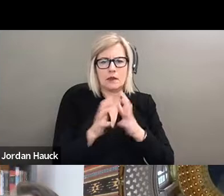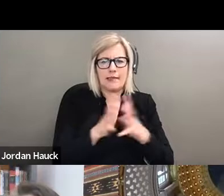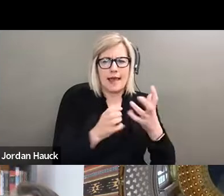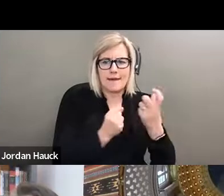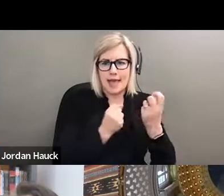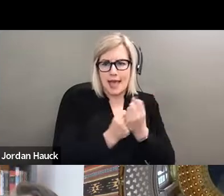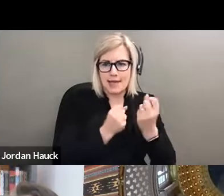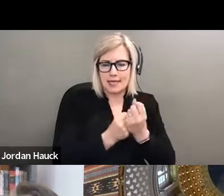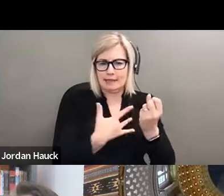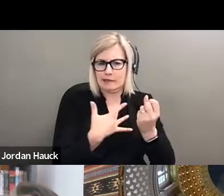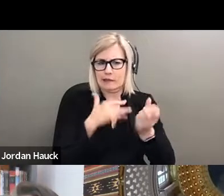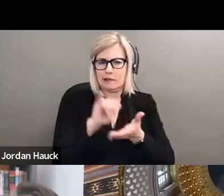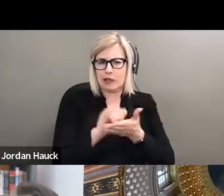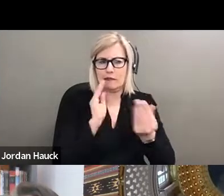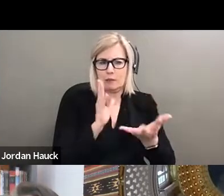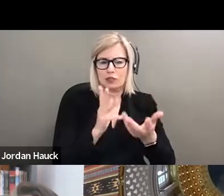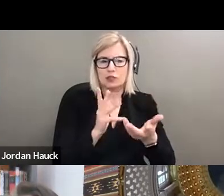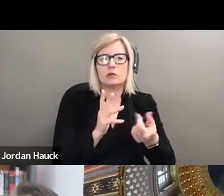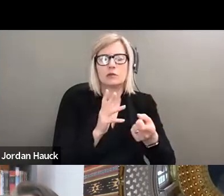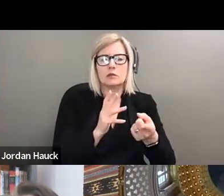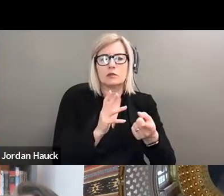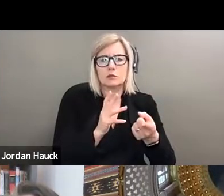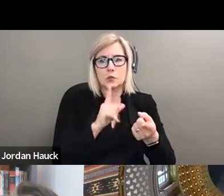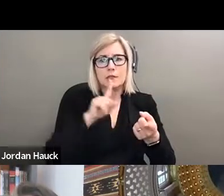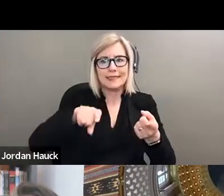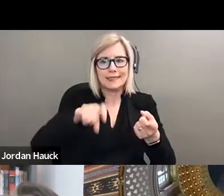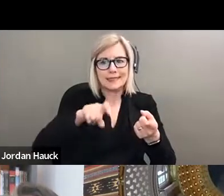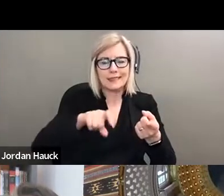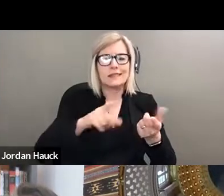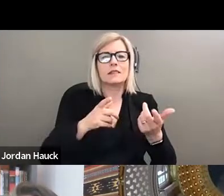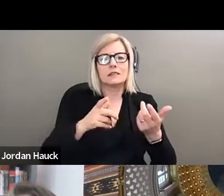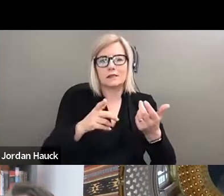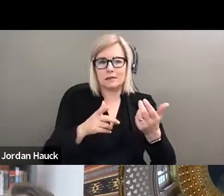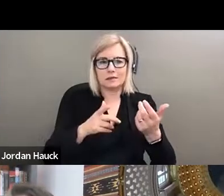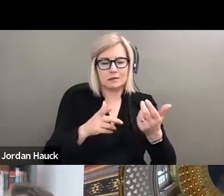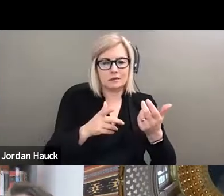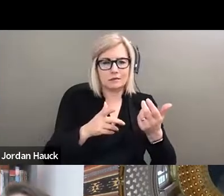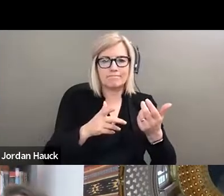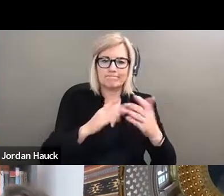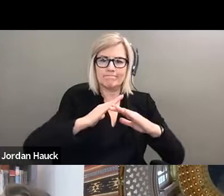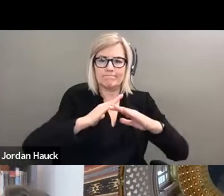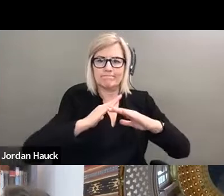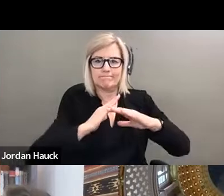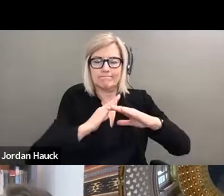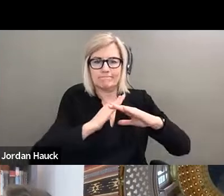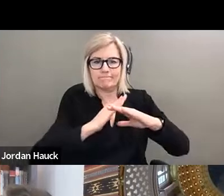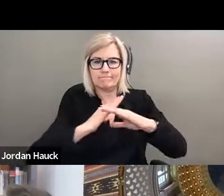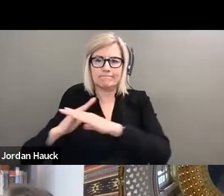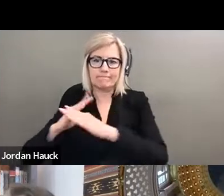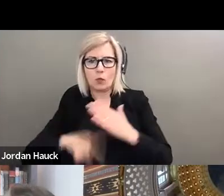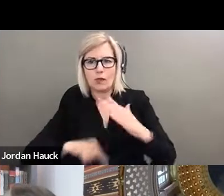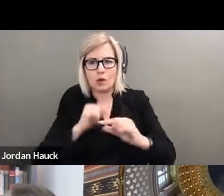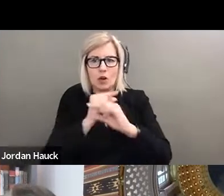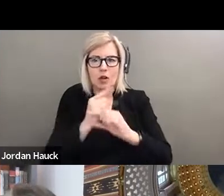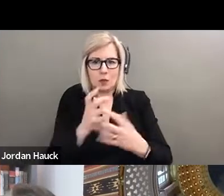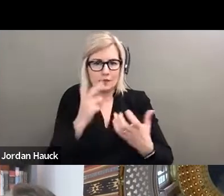feel that that information is really needed to protect and really put some guardrails around what a guardian wants to see in